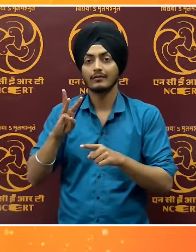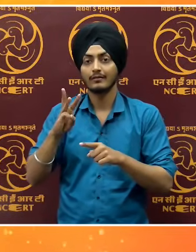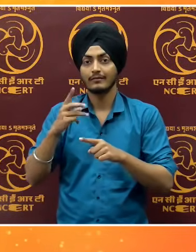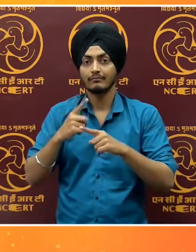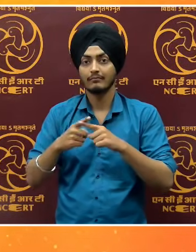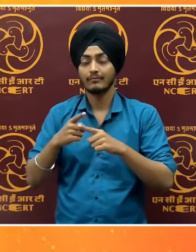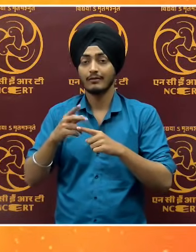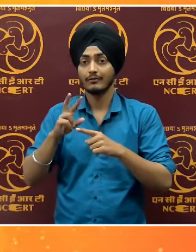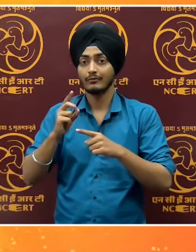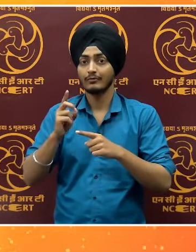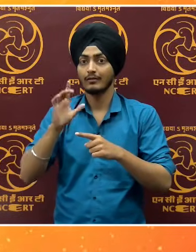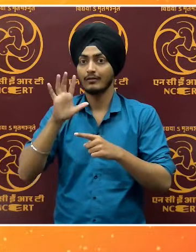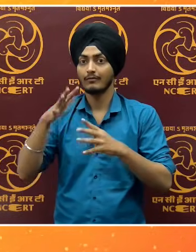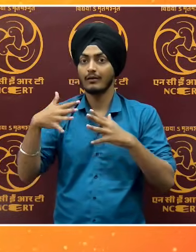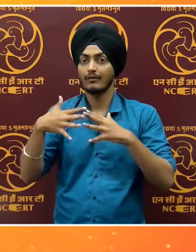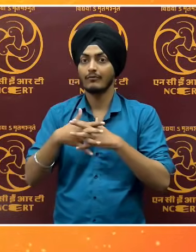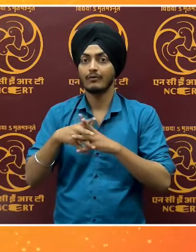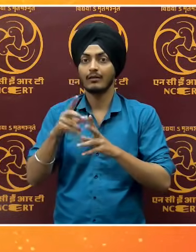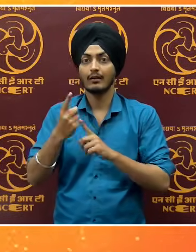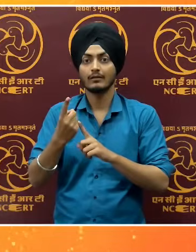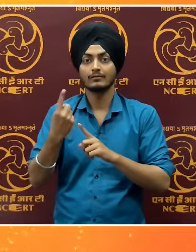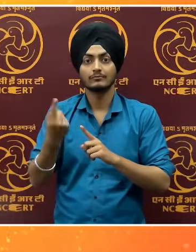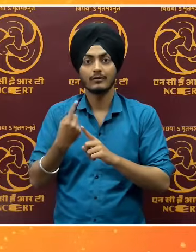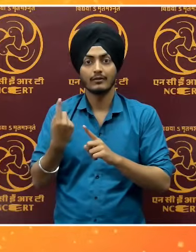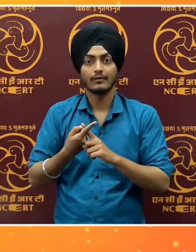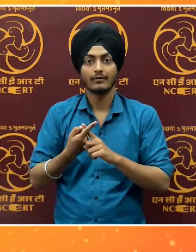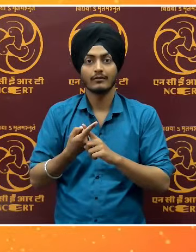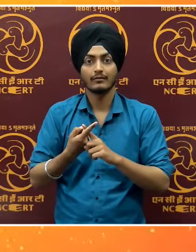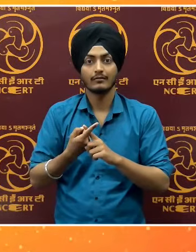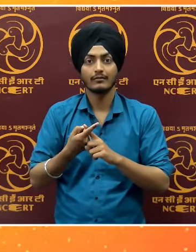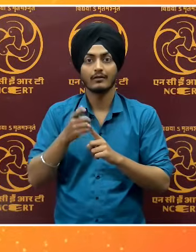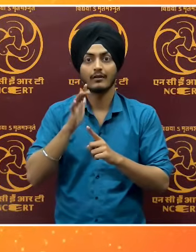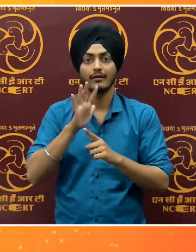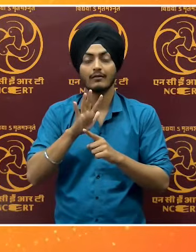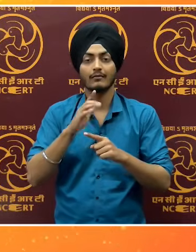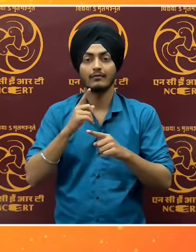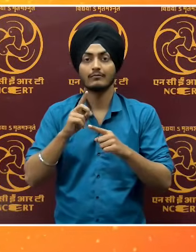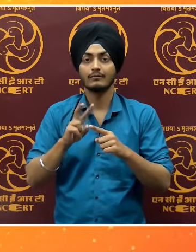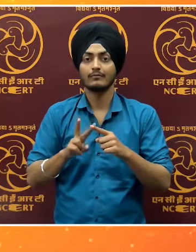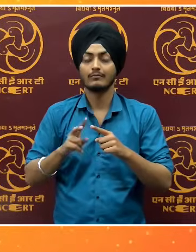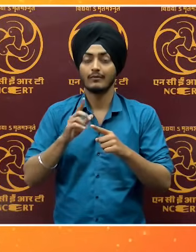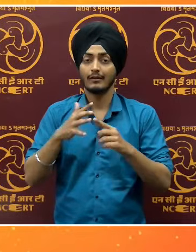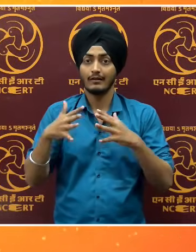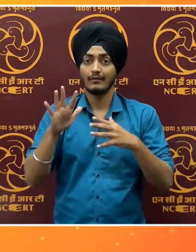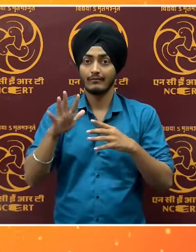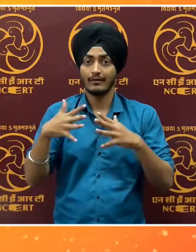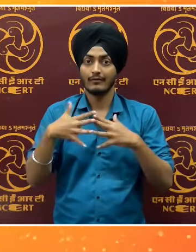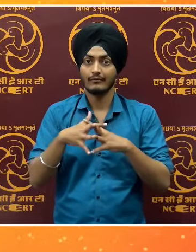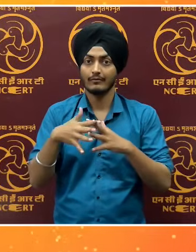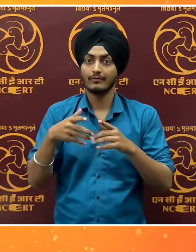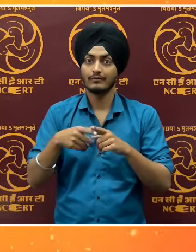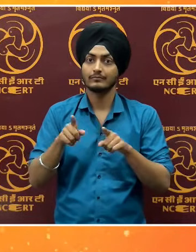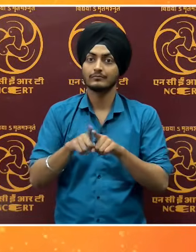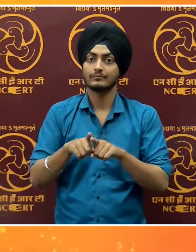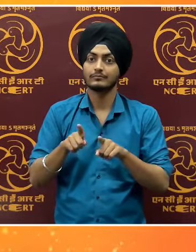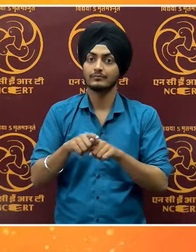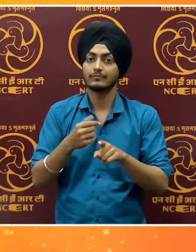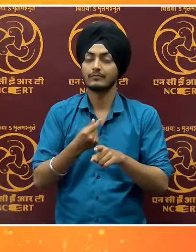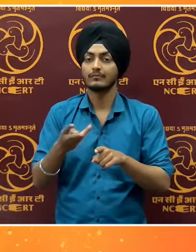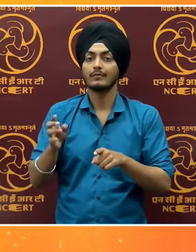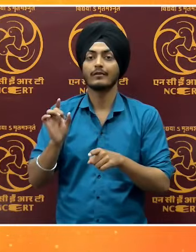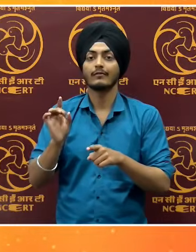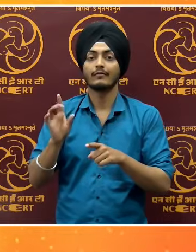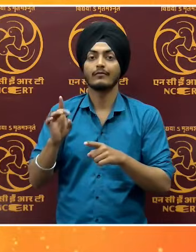each, and each bulb we can use 5 volt bulb 3 and connected in series and connected with the battery 15 volt.